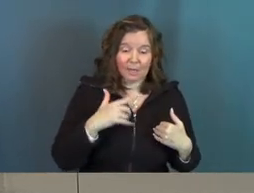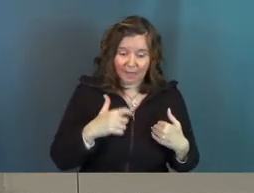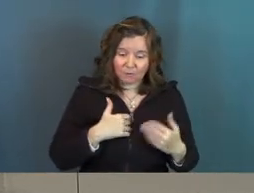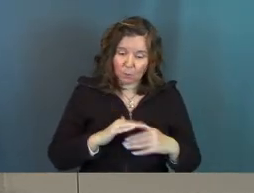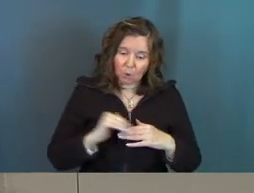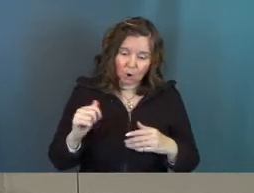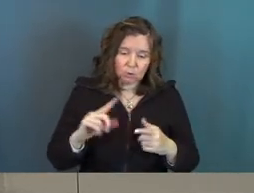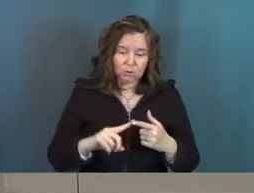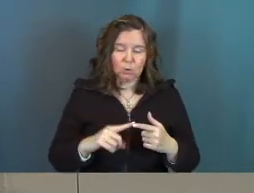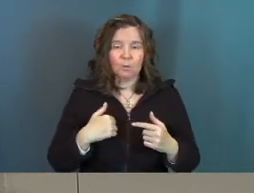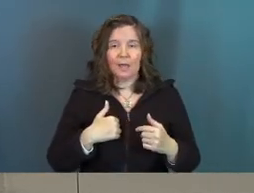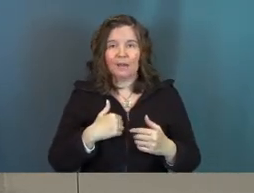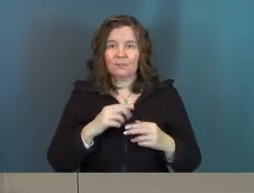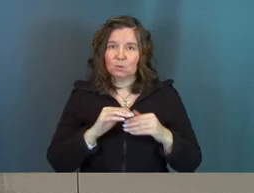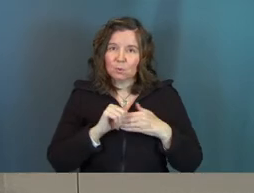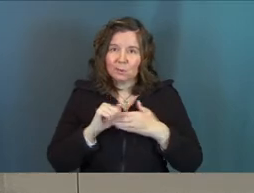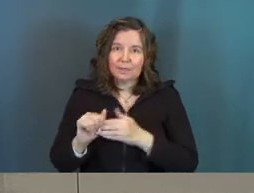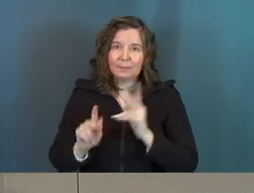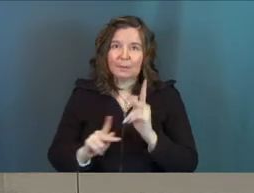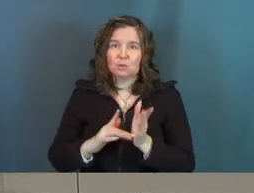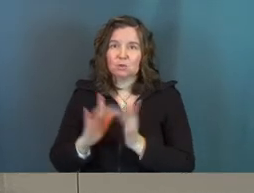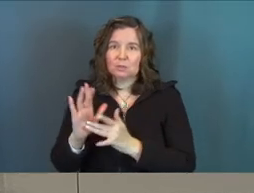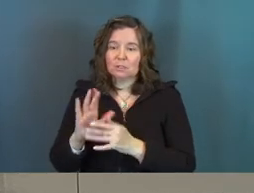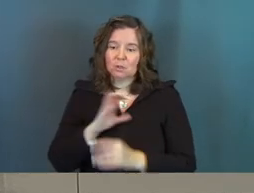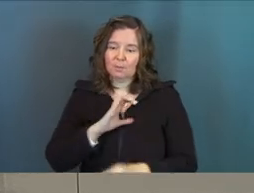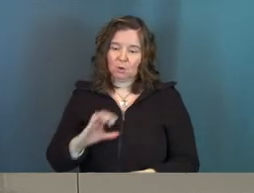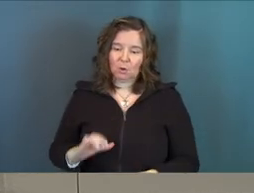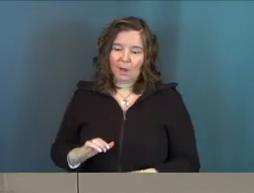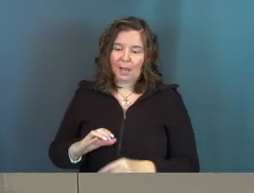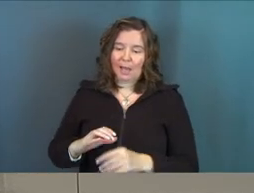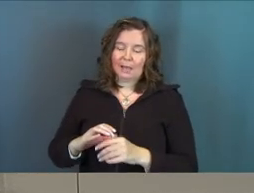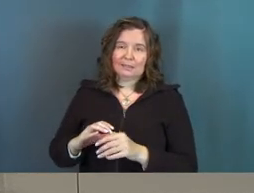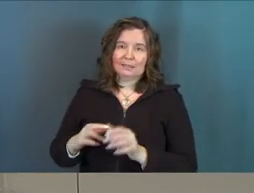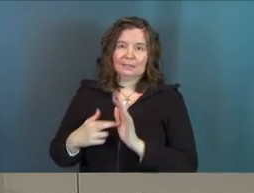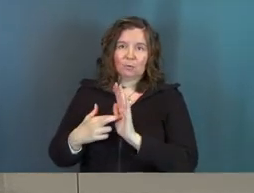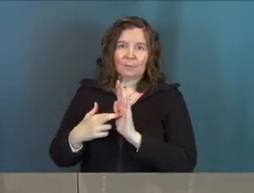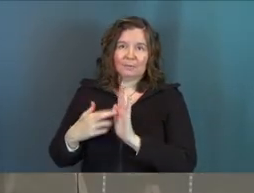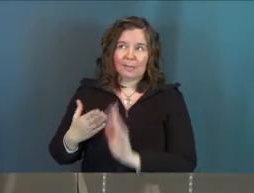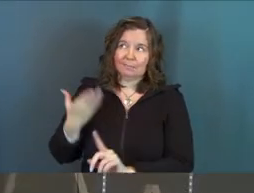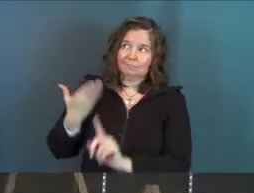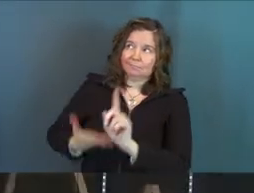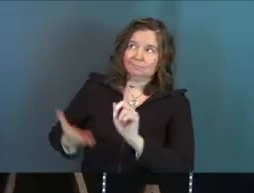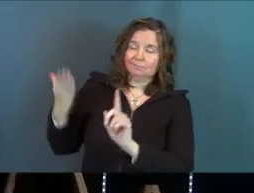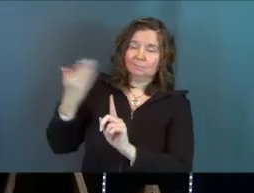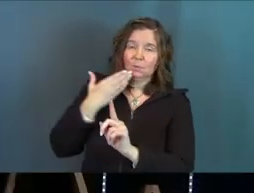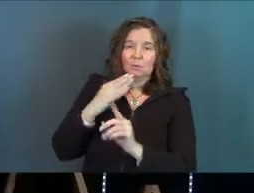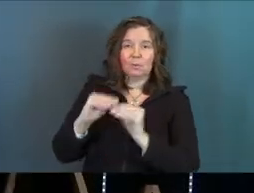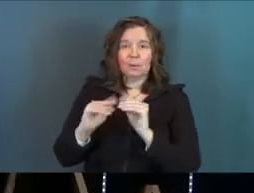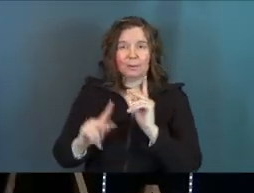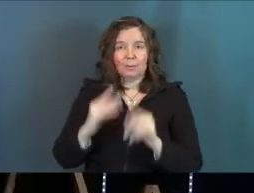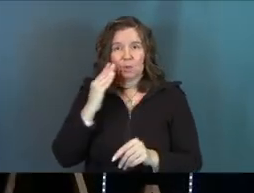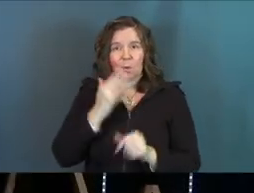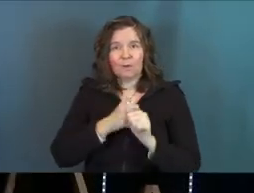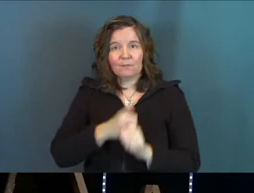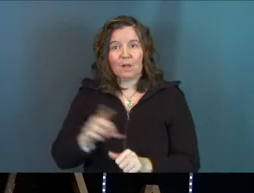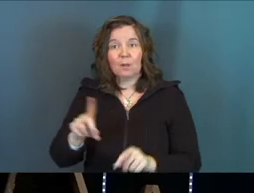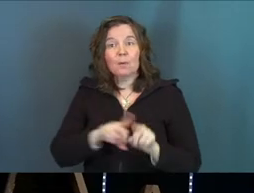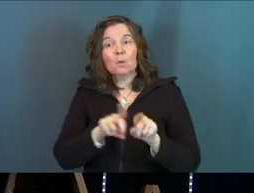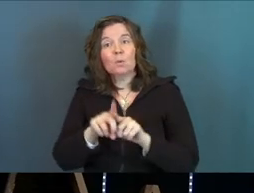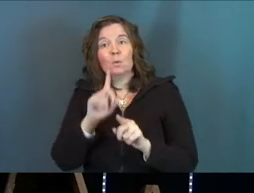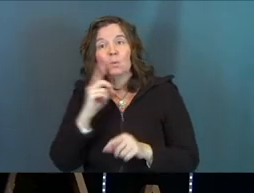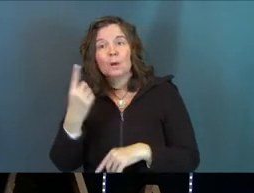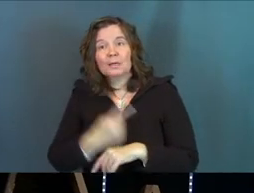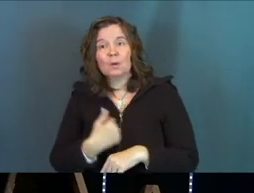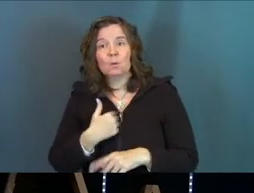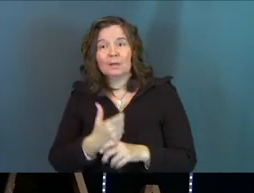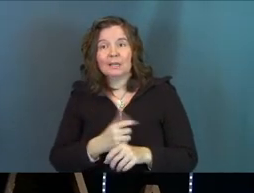to. We're called to. We've got to lead people to Jesus, to be Christ's ambassadors, to represent him well so that more people can know him and follow him. But ultimately,